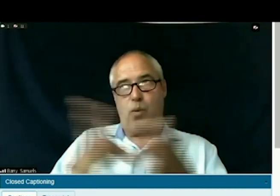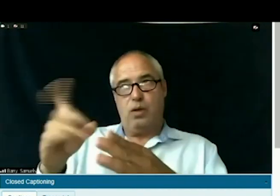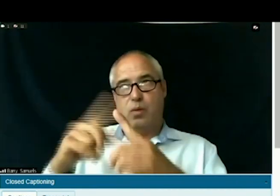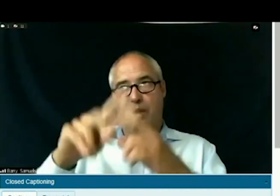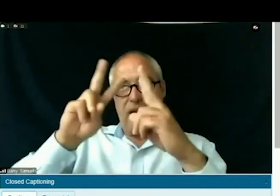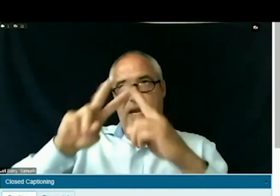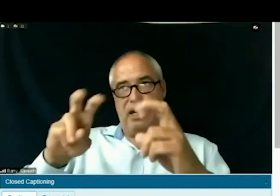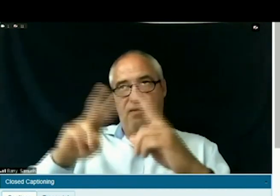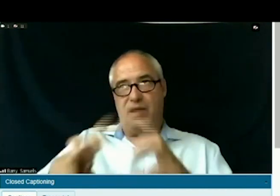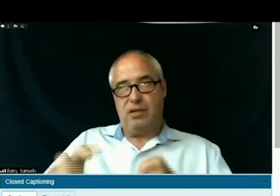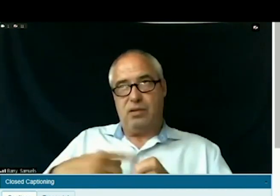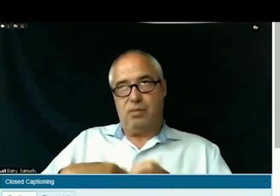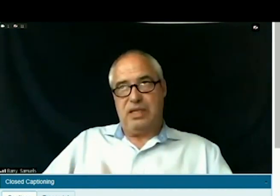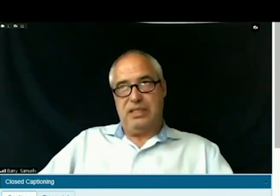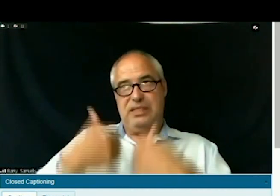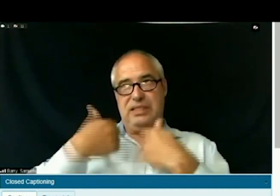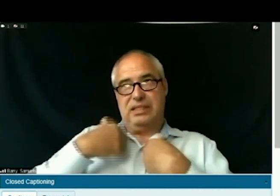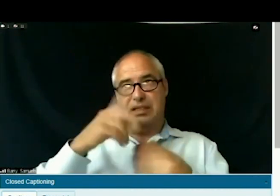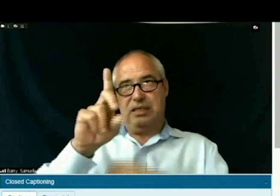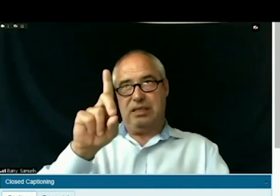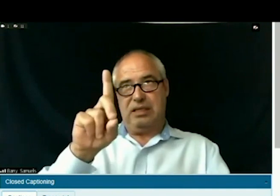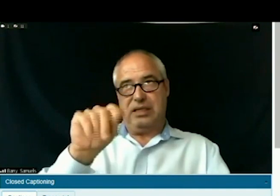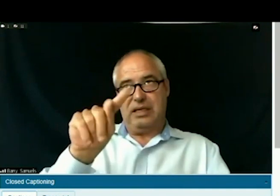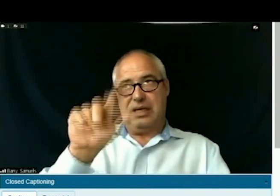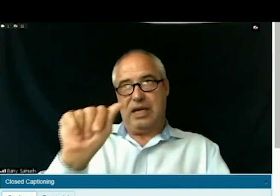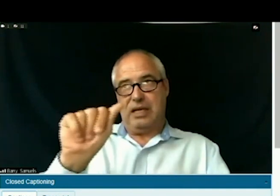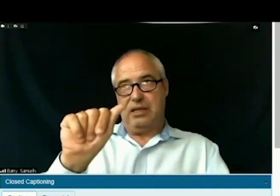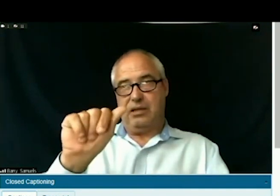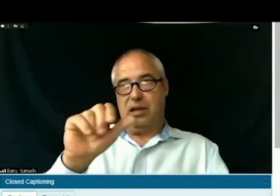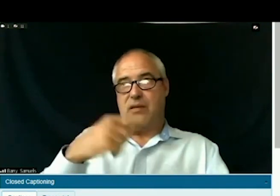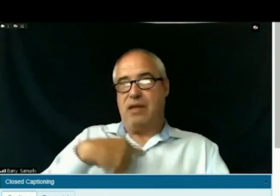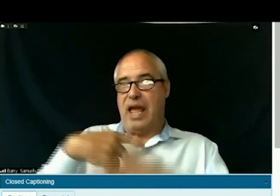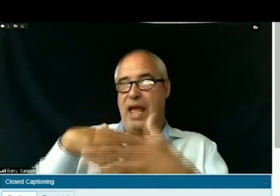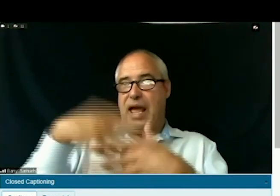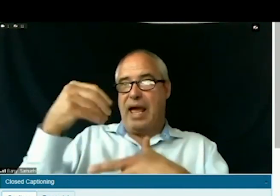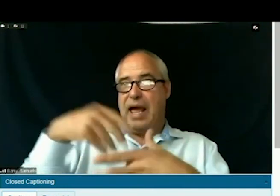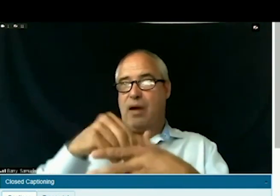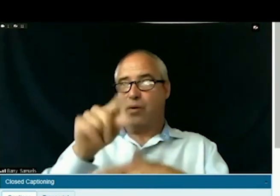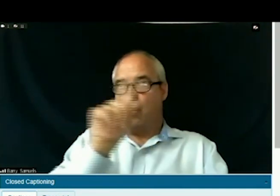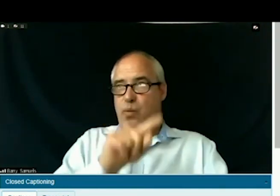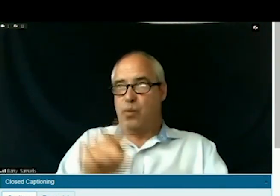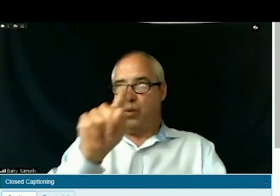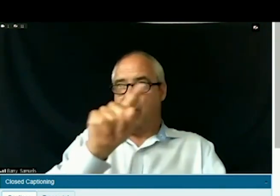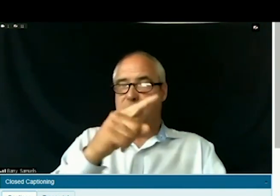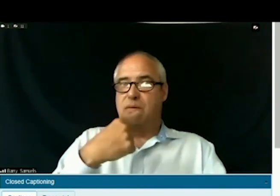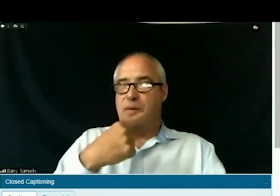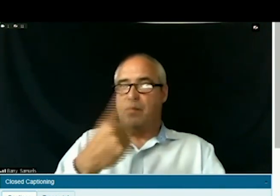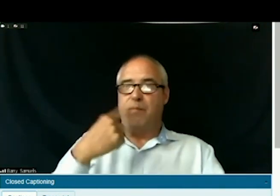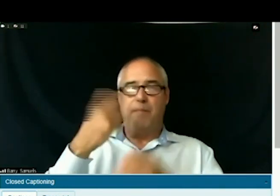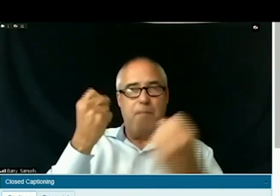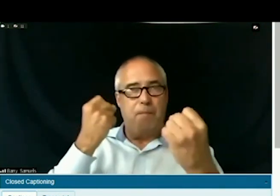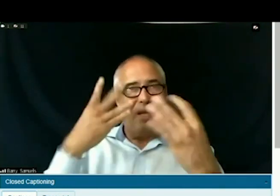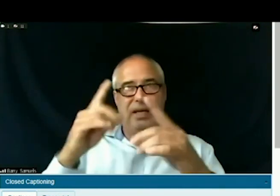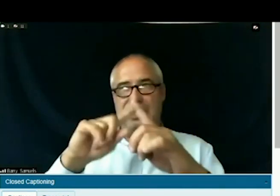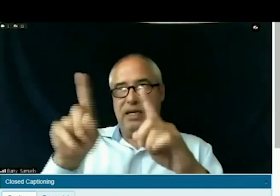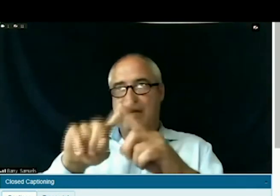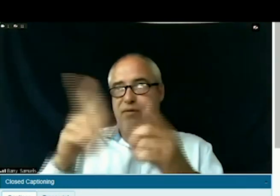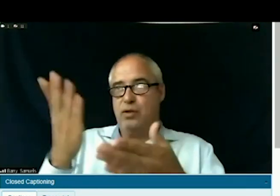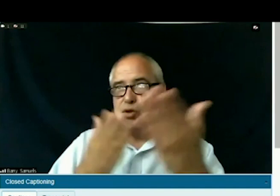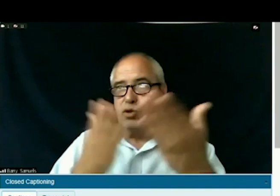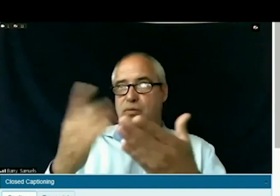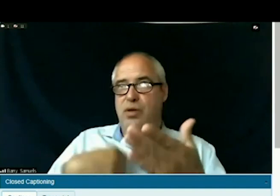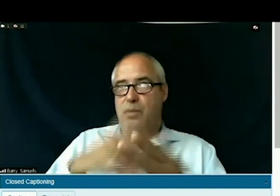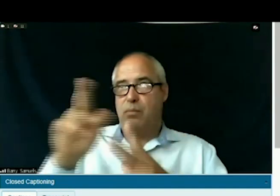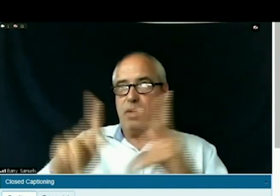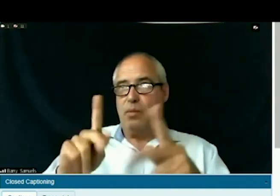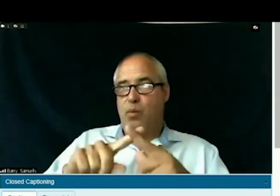analyze an existing data set. And the outer ring that you will see are the many, many different services that persons with intellectual,